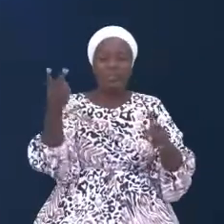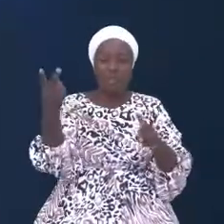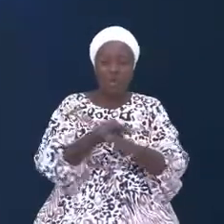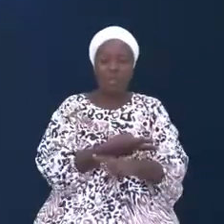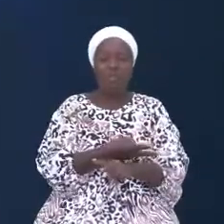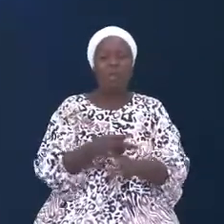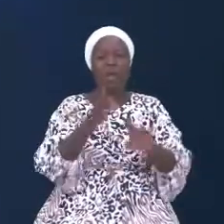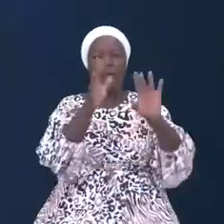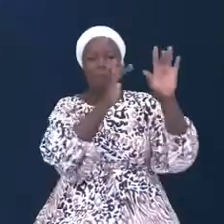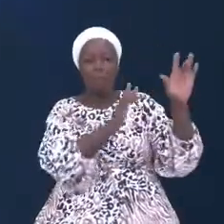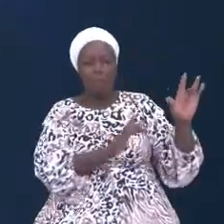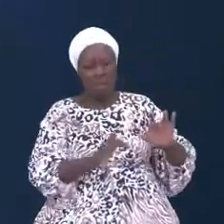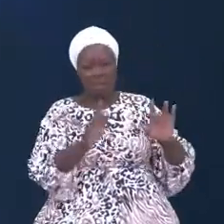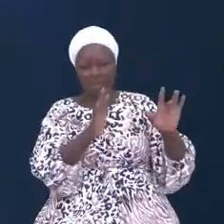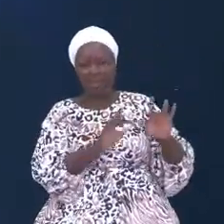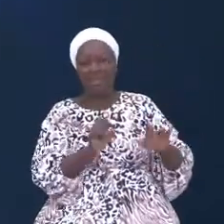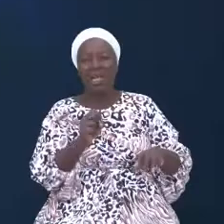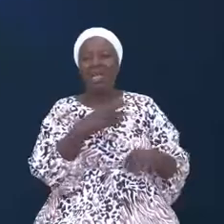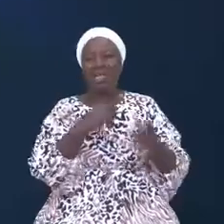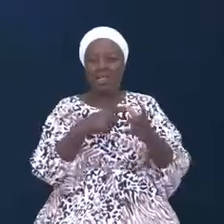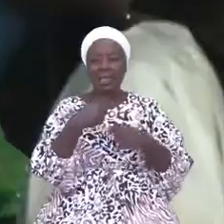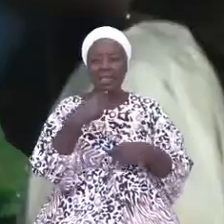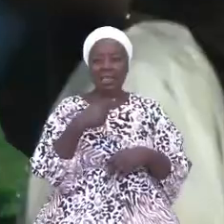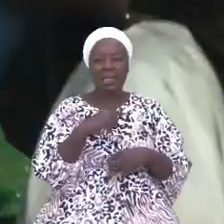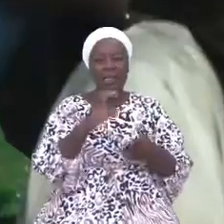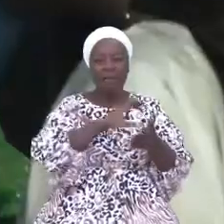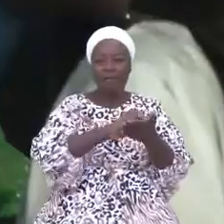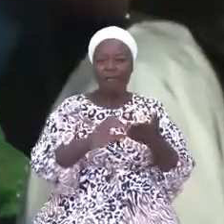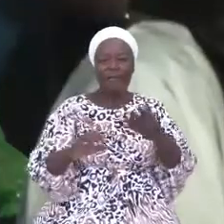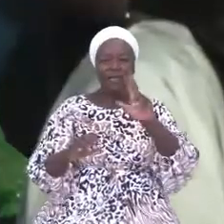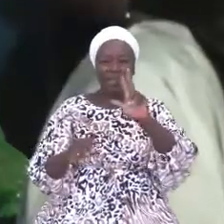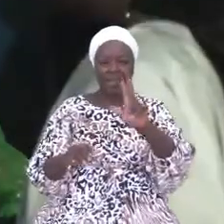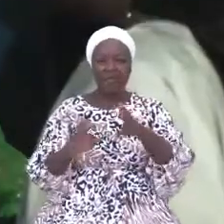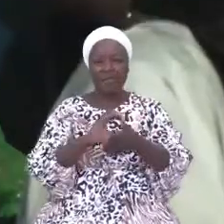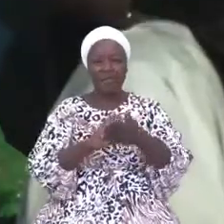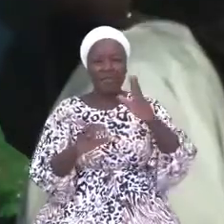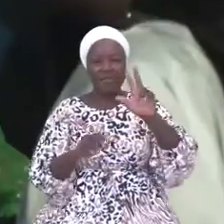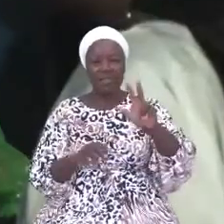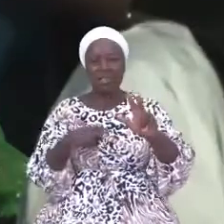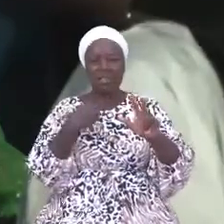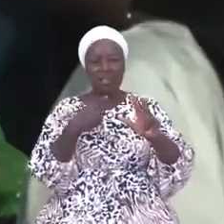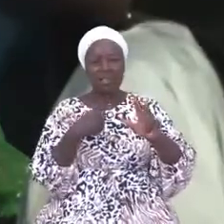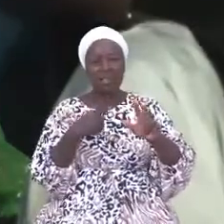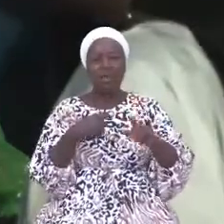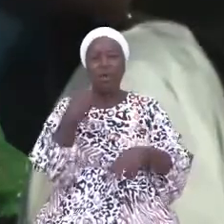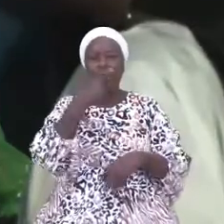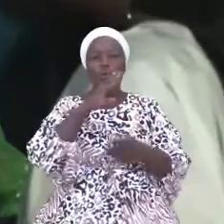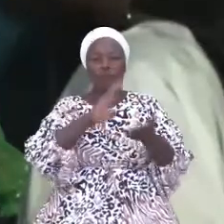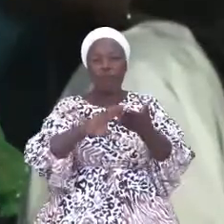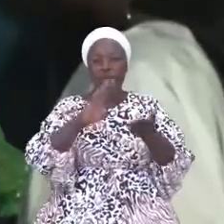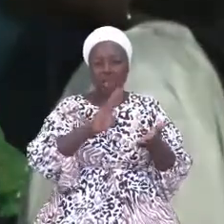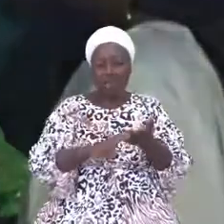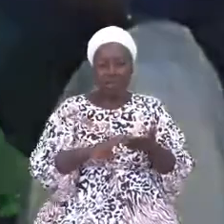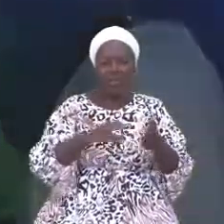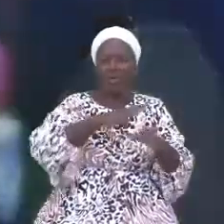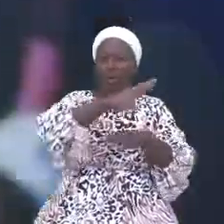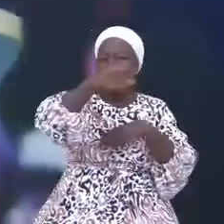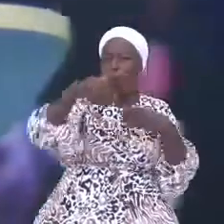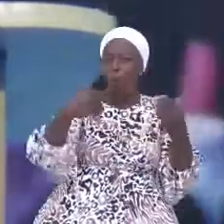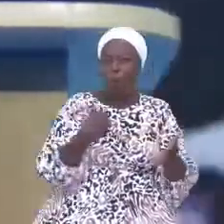mercies. And then it says in verse 3, it says in verse 3, who forgiveth